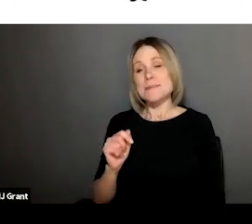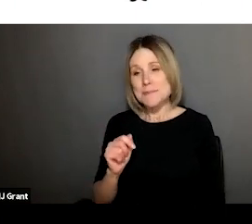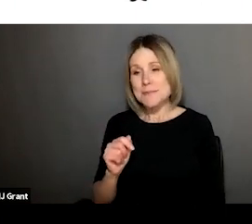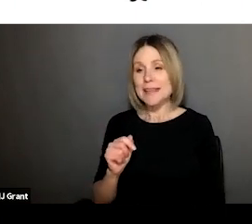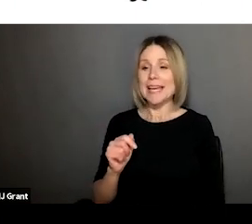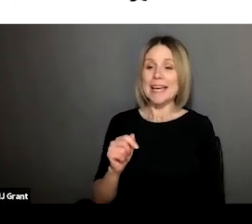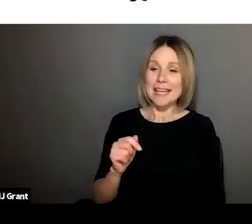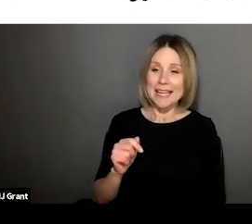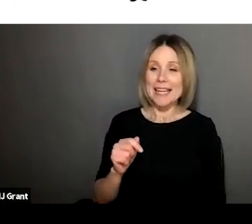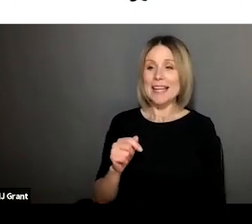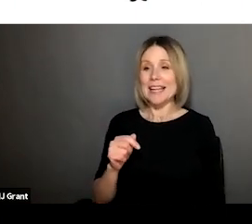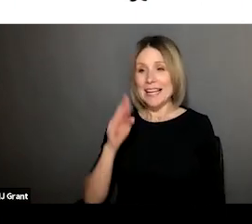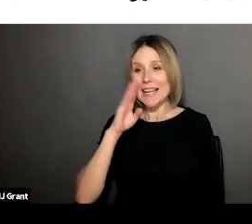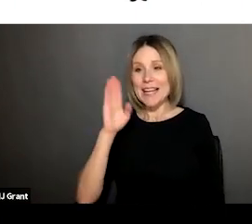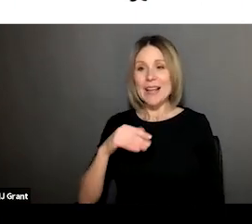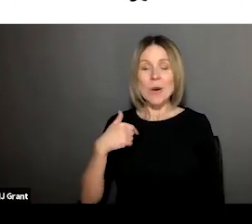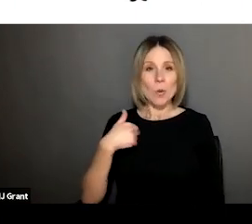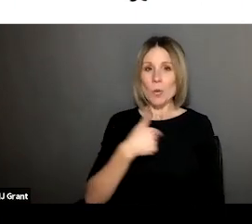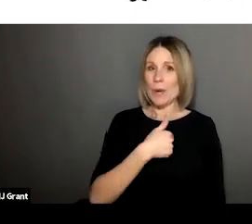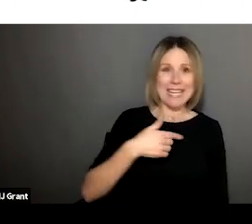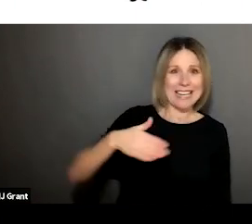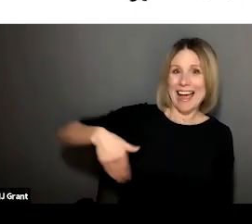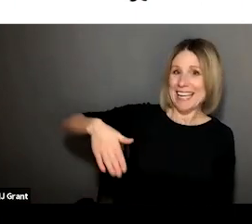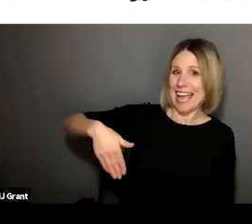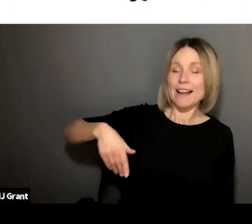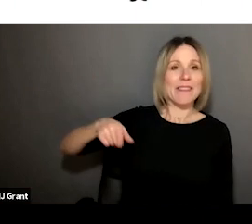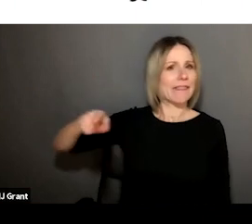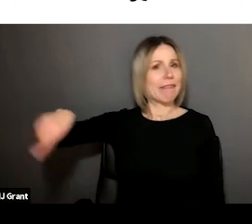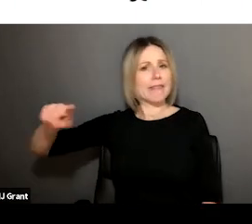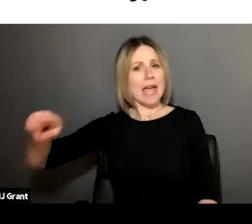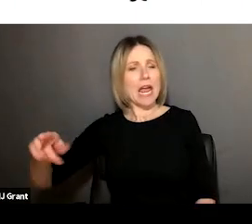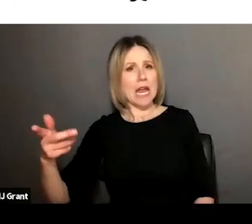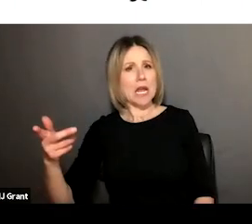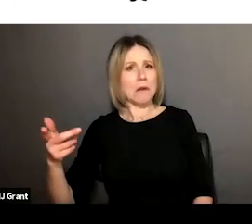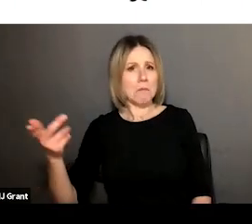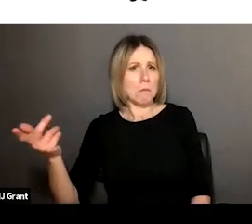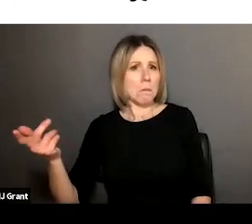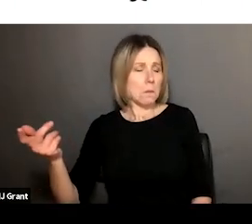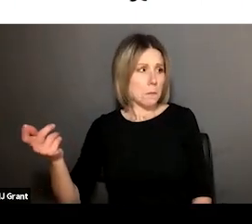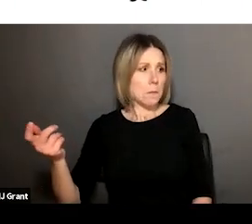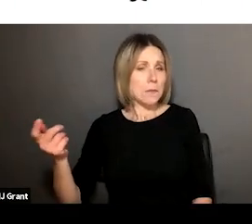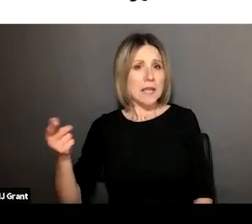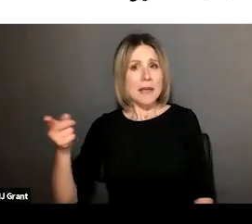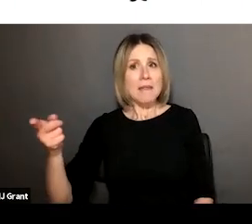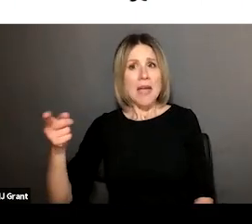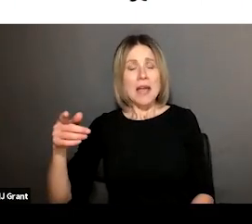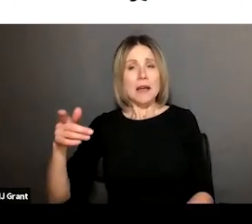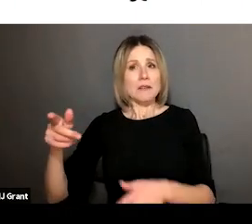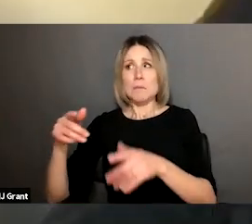we've had this big gap in our experience and they have had just a change in tenor and quality to their experience.